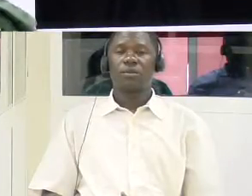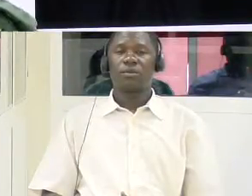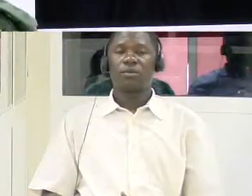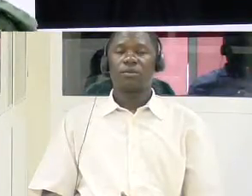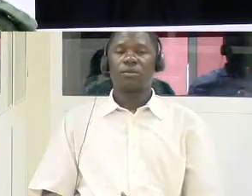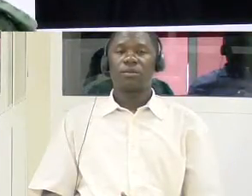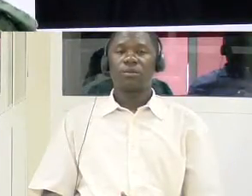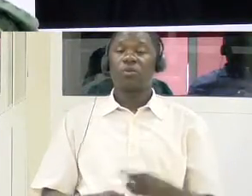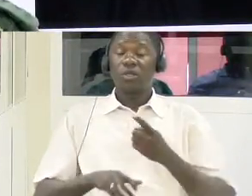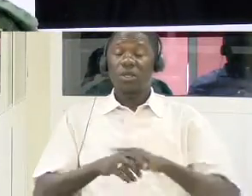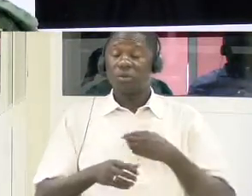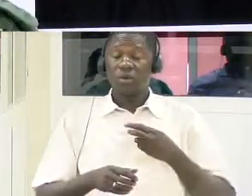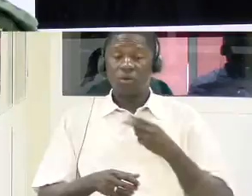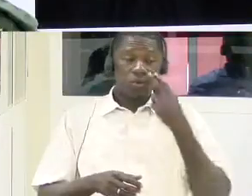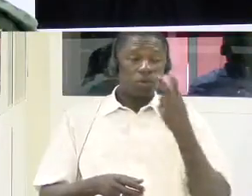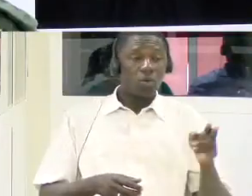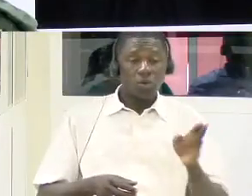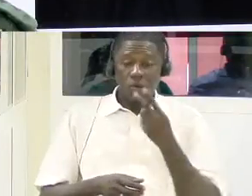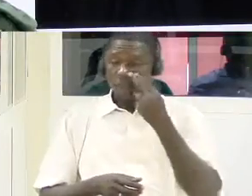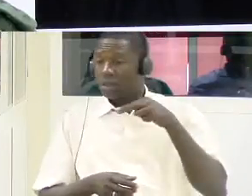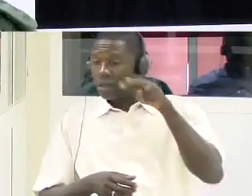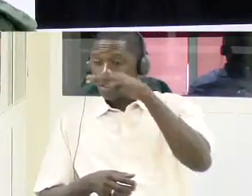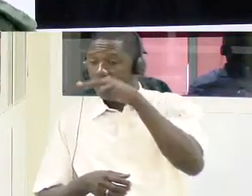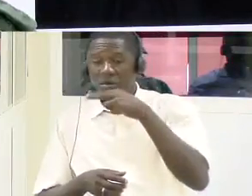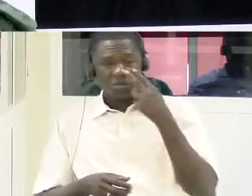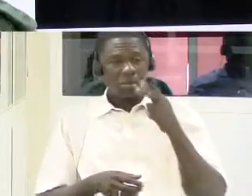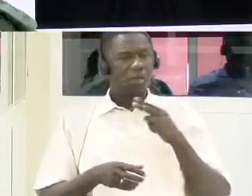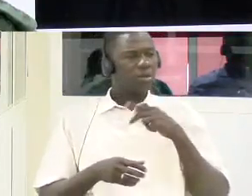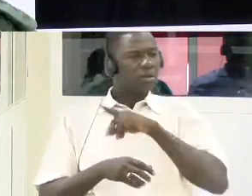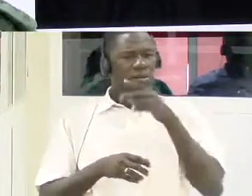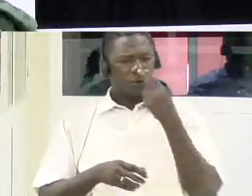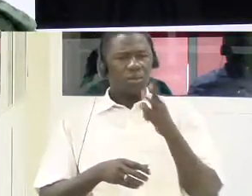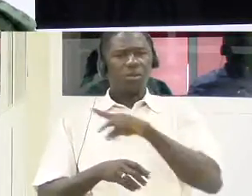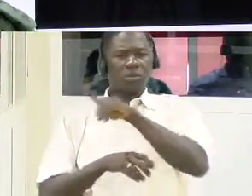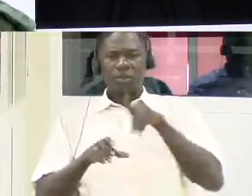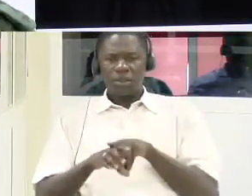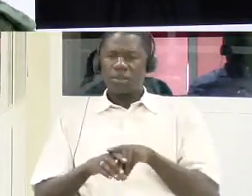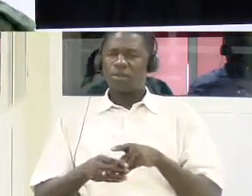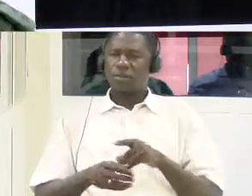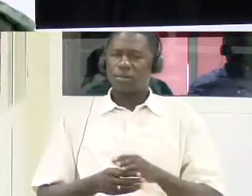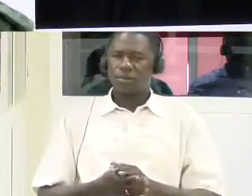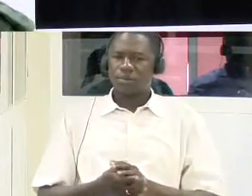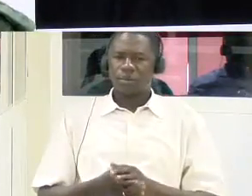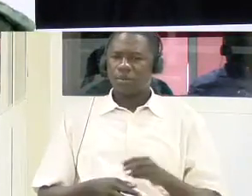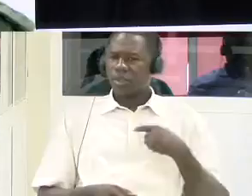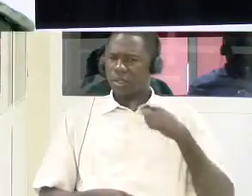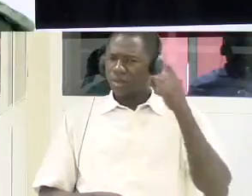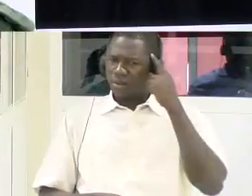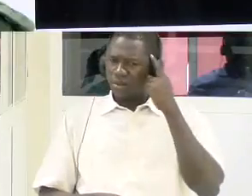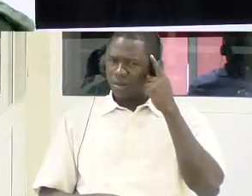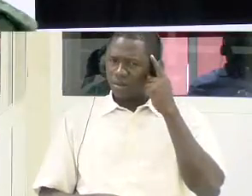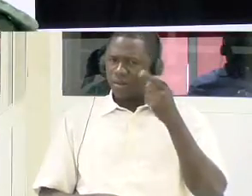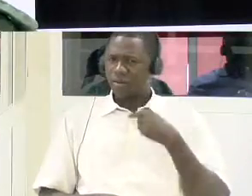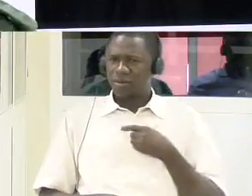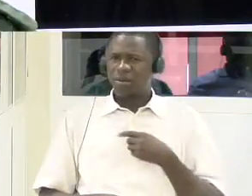was going round, I went to that place and I saw the place. Then, you know, I felt that